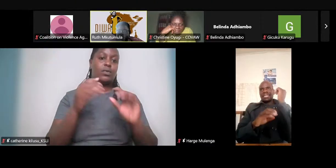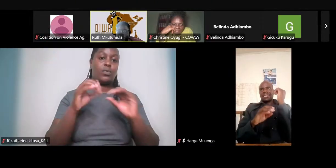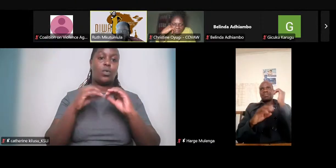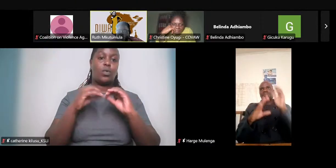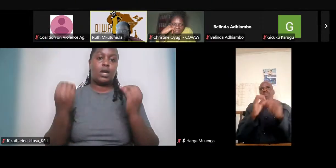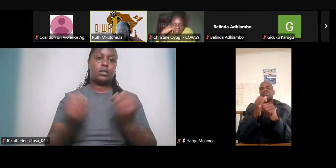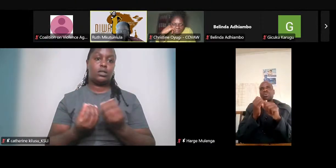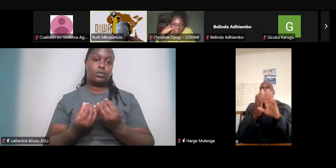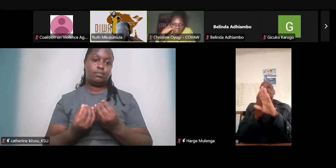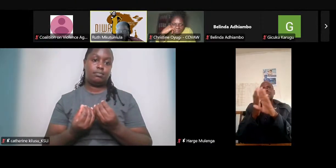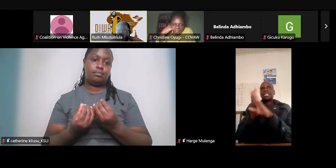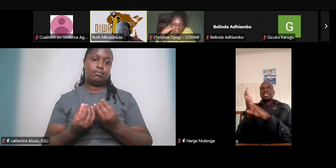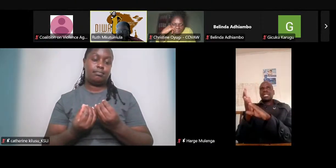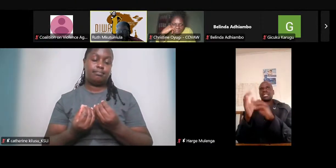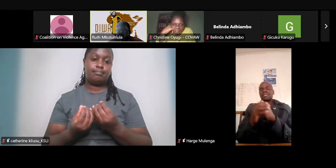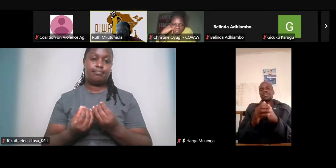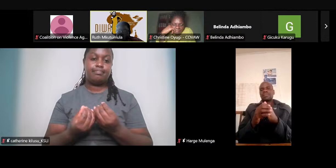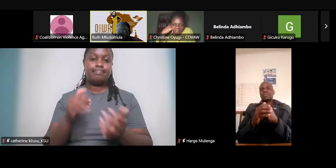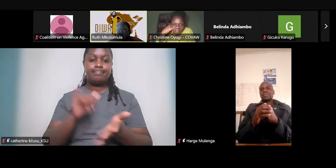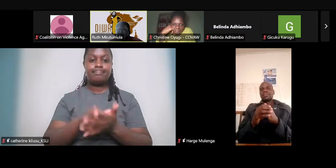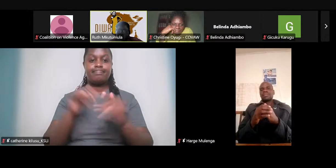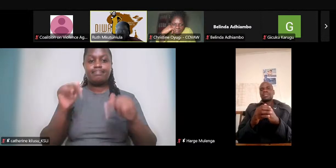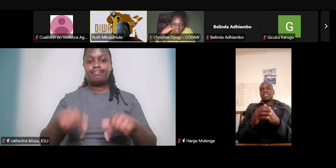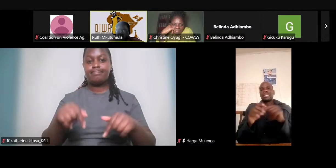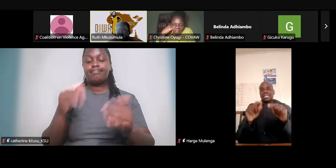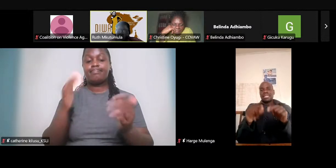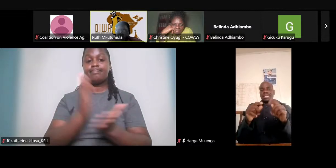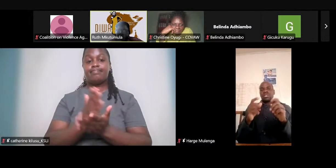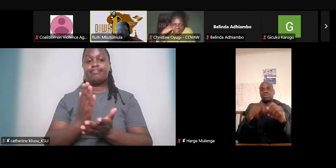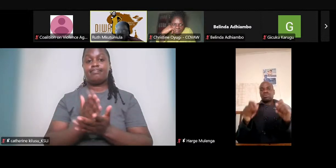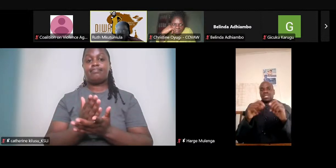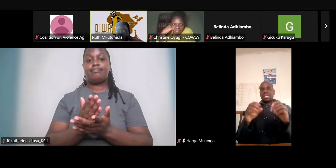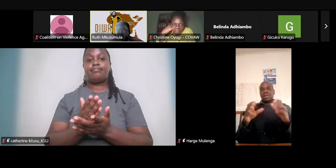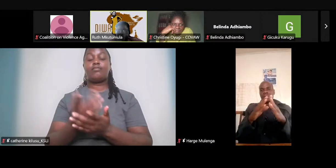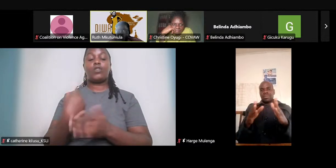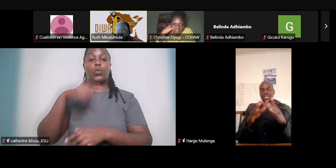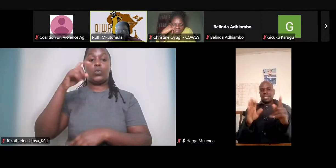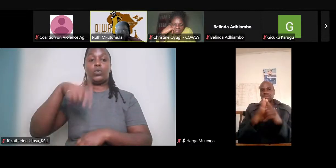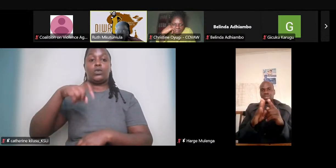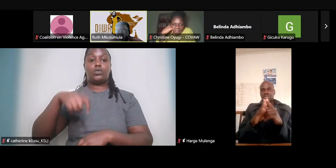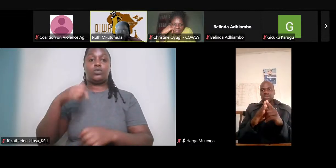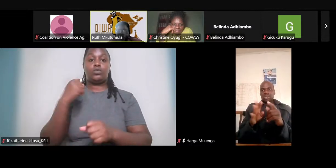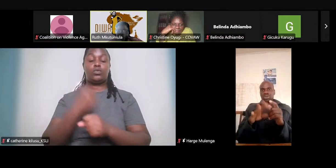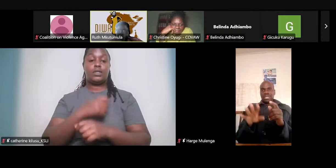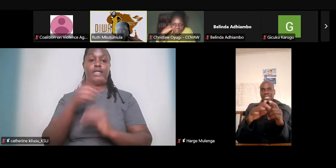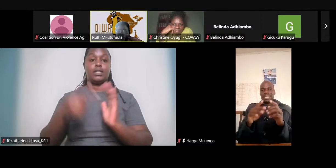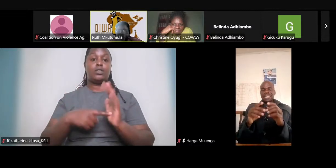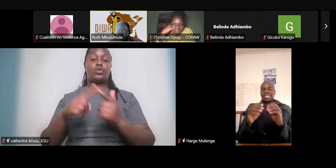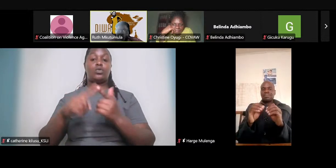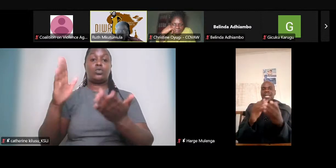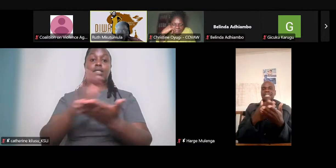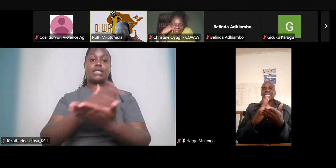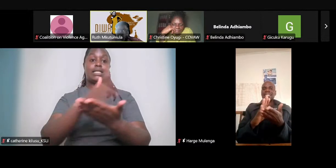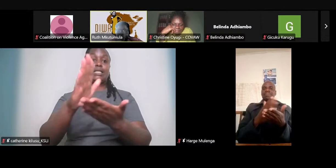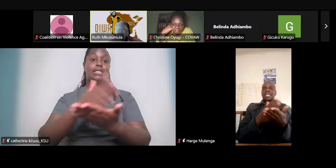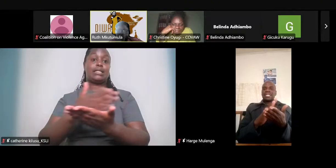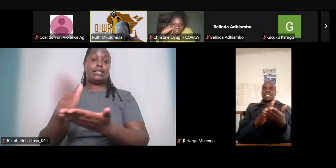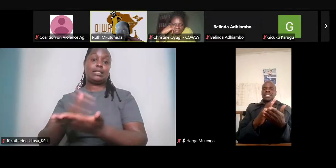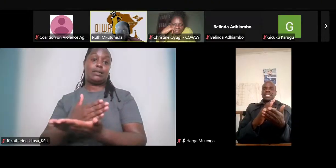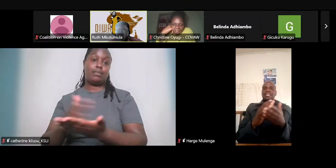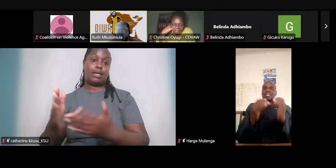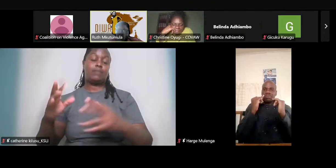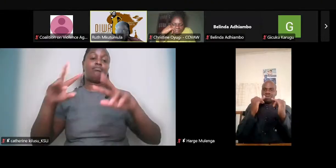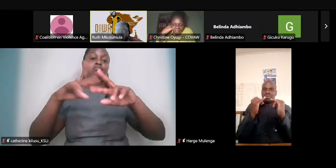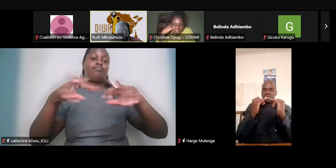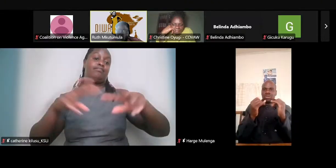organizations, that this is really, we should take this to disseminate these findings as much